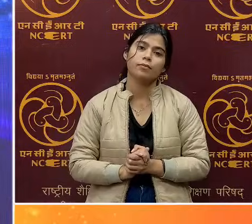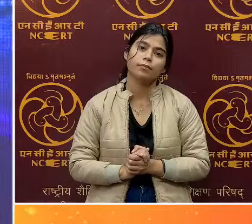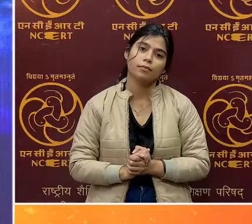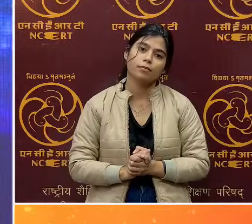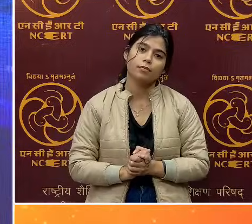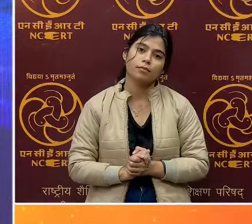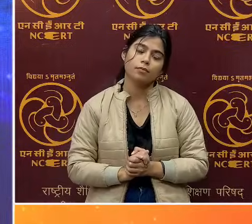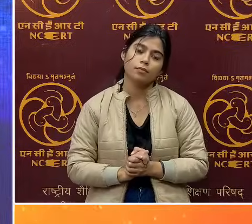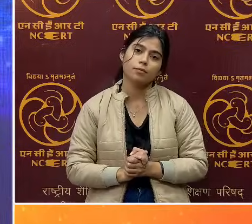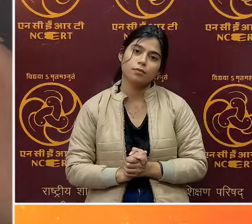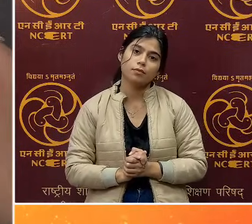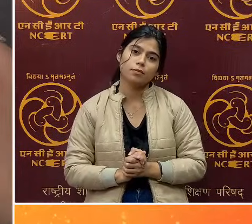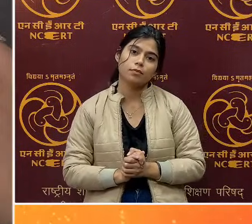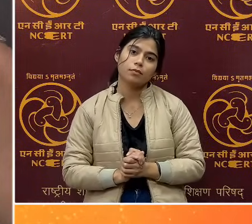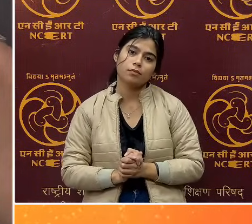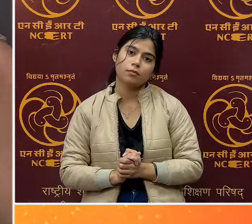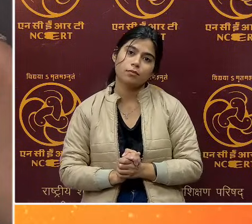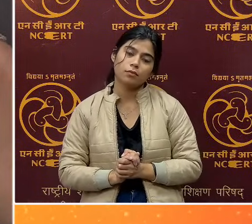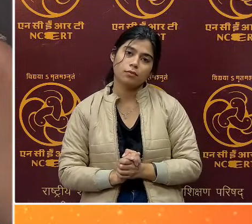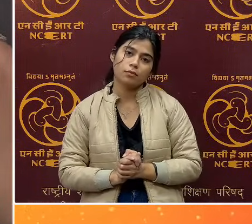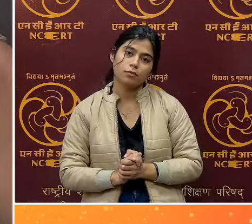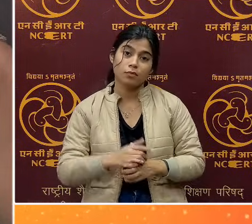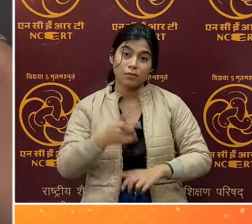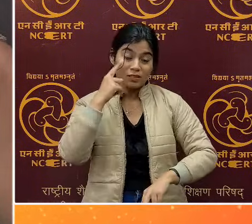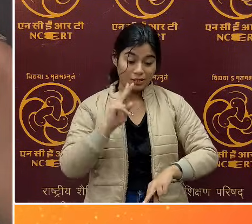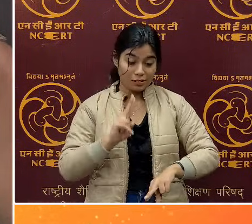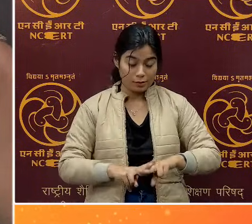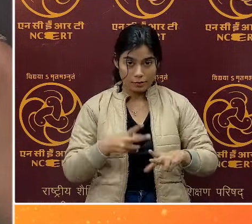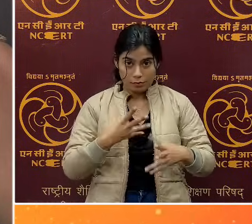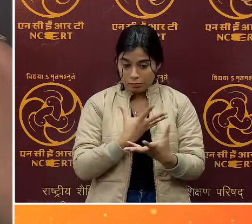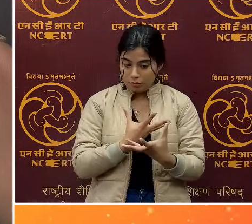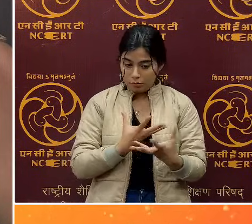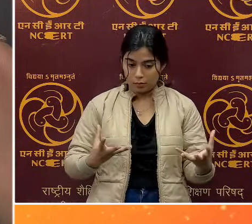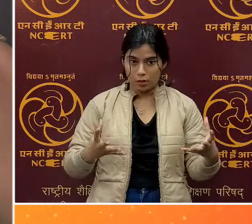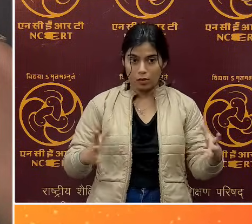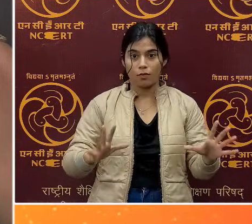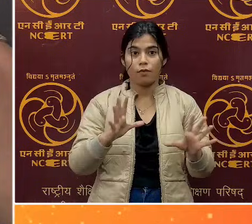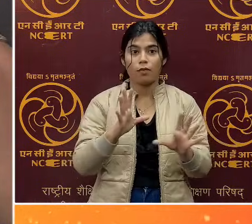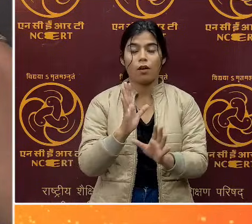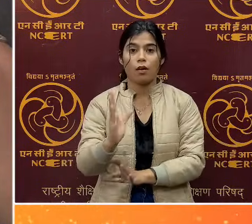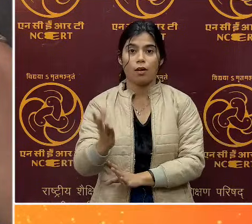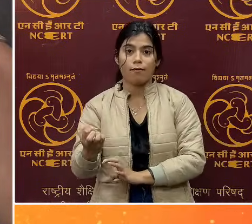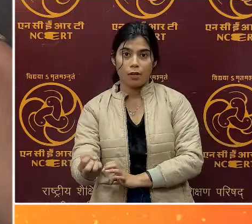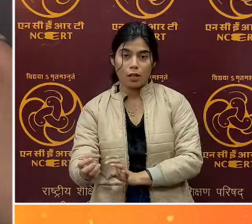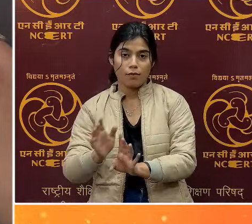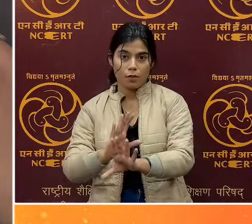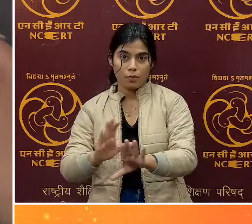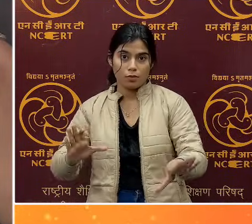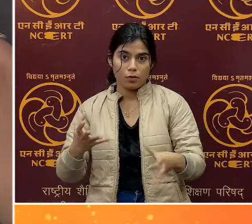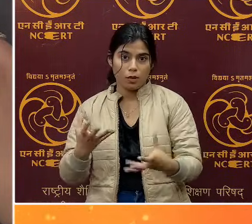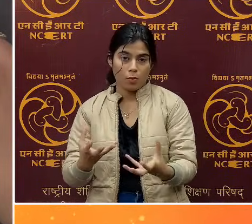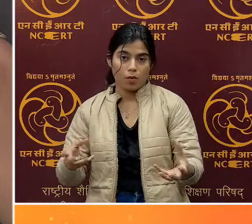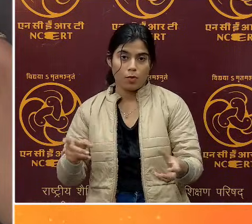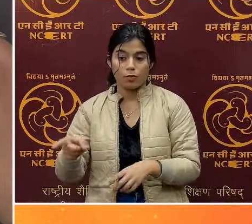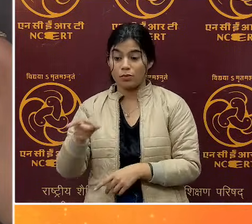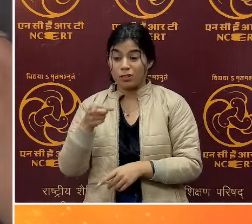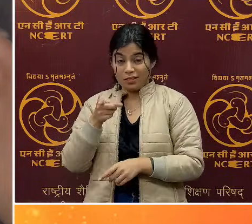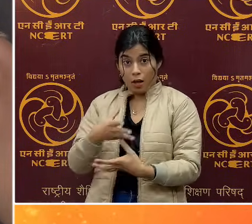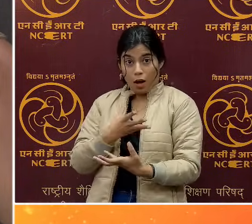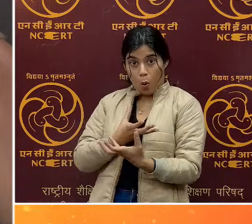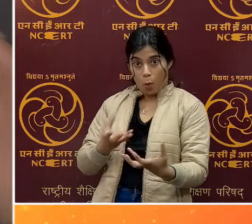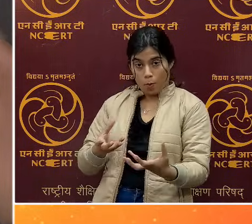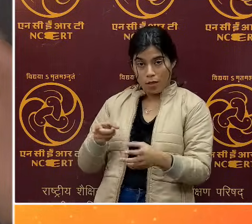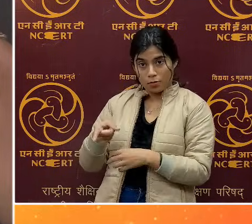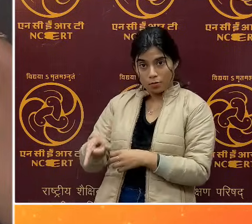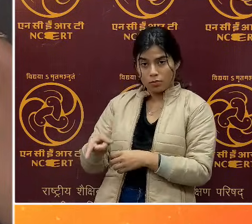the picture also. So if the object is kept like this, Okay. this is the object,